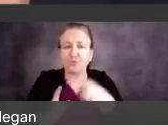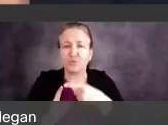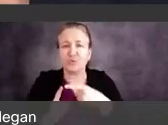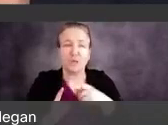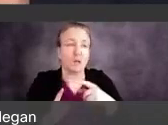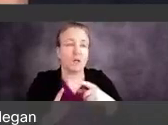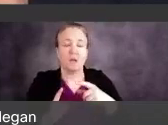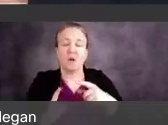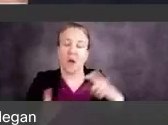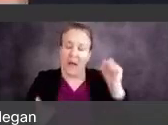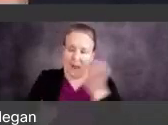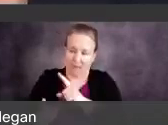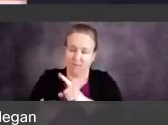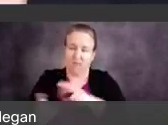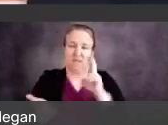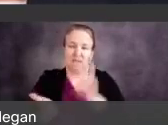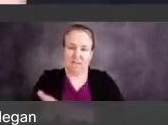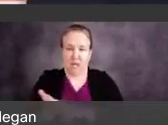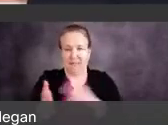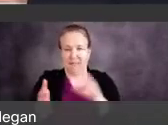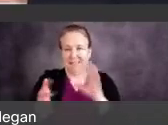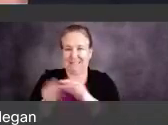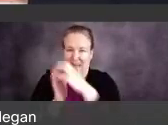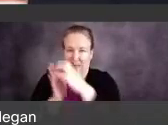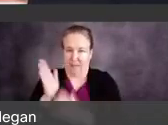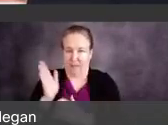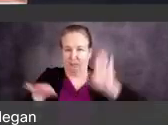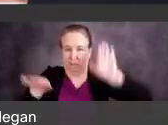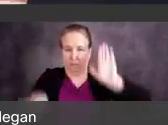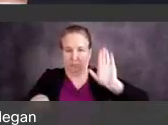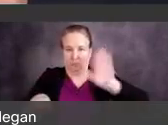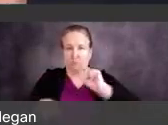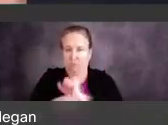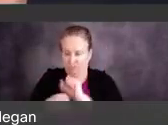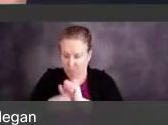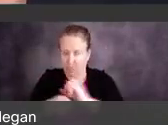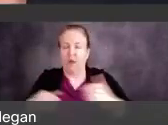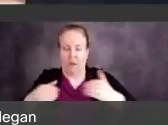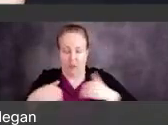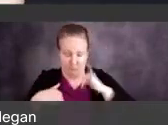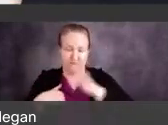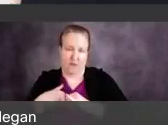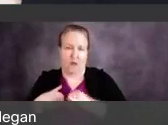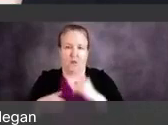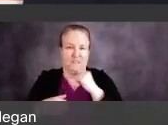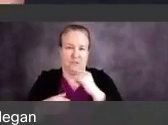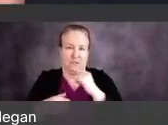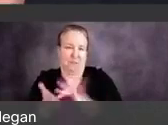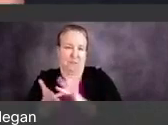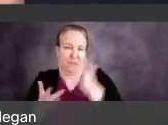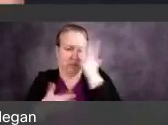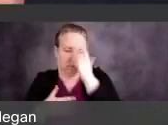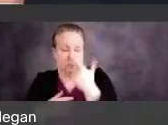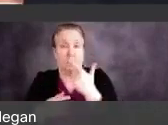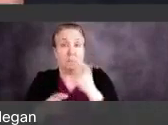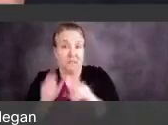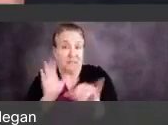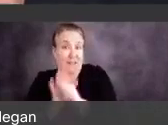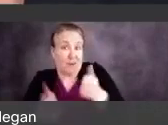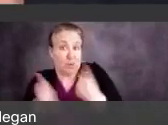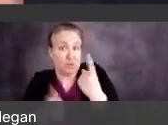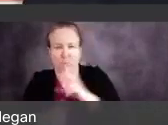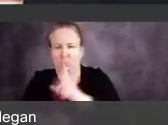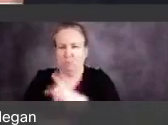an attestation statement attesting that they do indeed have one of those conditions. They don't have to identify the condition, but we ask them